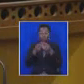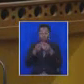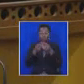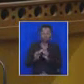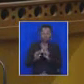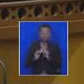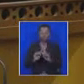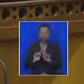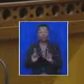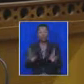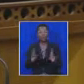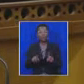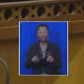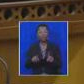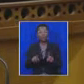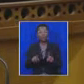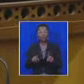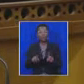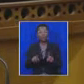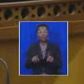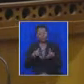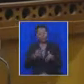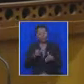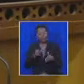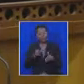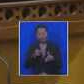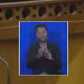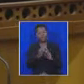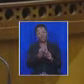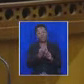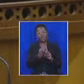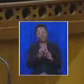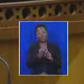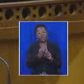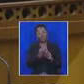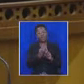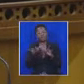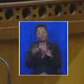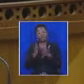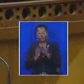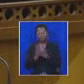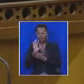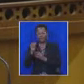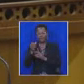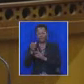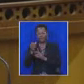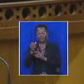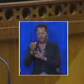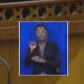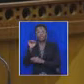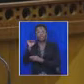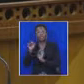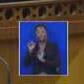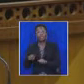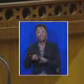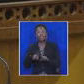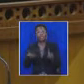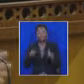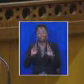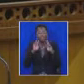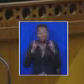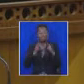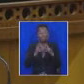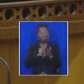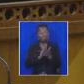I also hope that we agree that every South African has the right to protest. However, the burning of libraries,